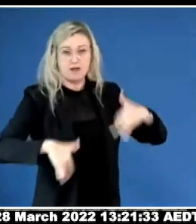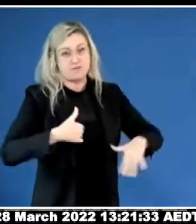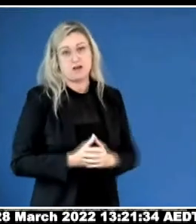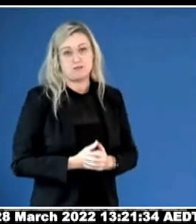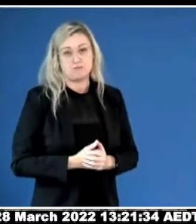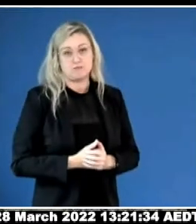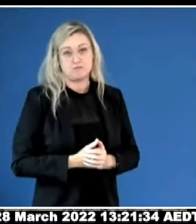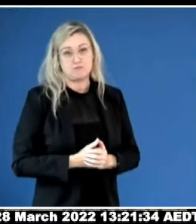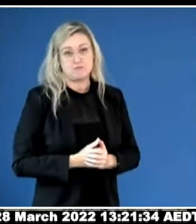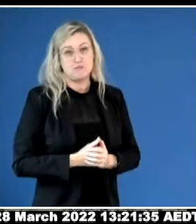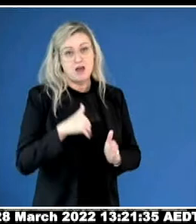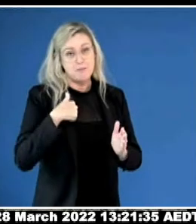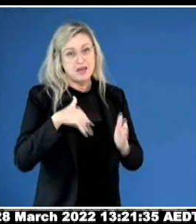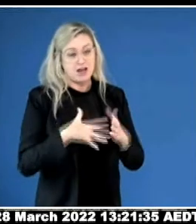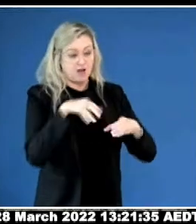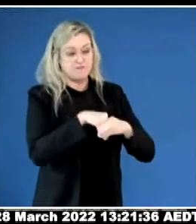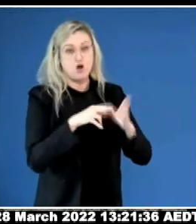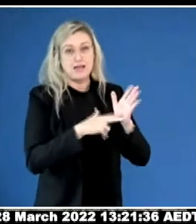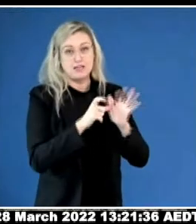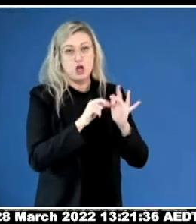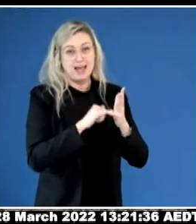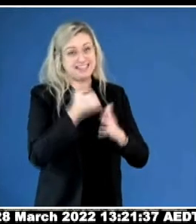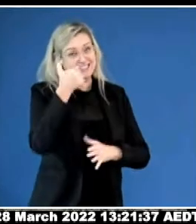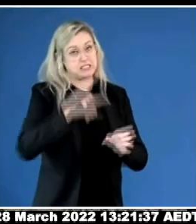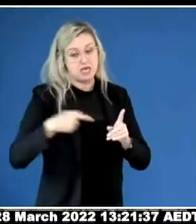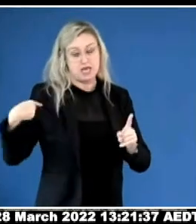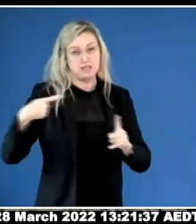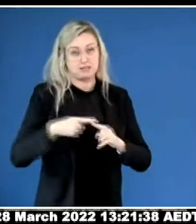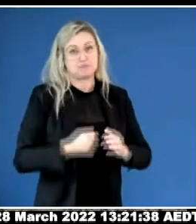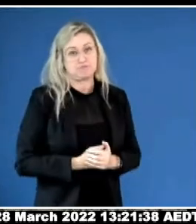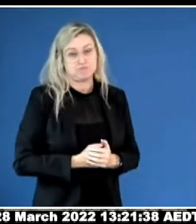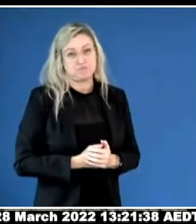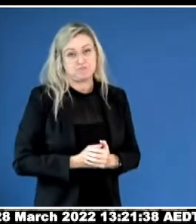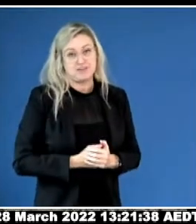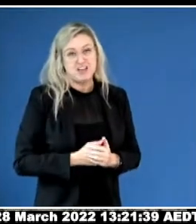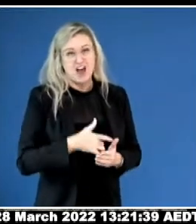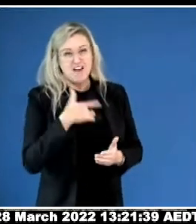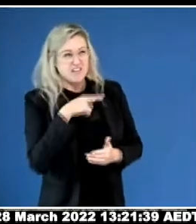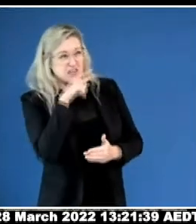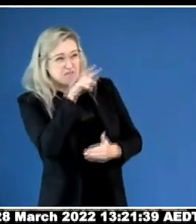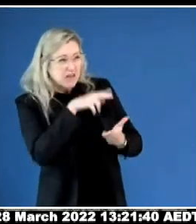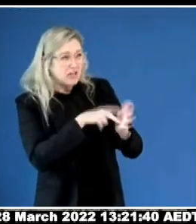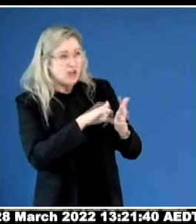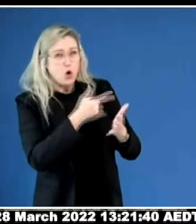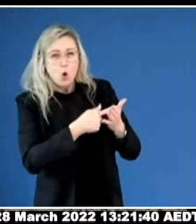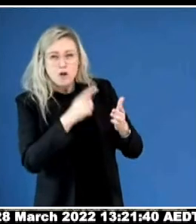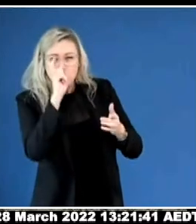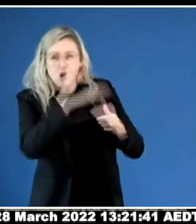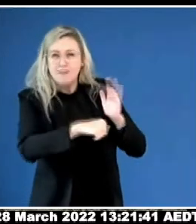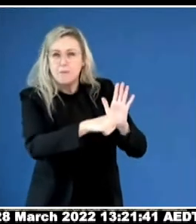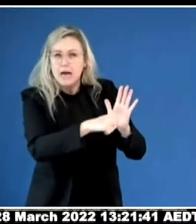6 years now, it is constantly feeling more and more like a money saving versus what is in the best